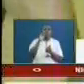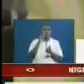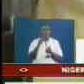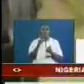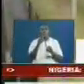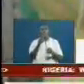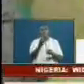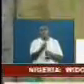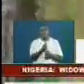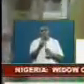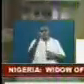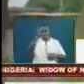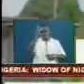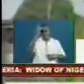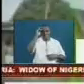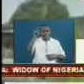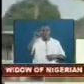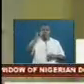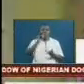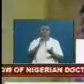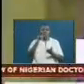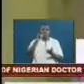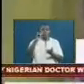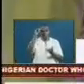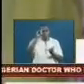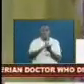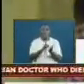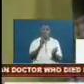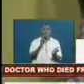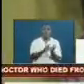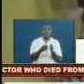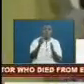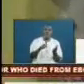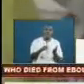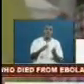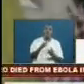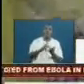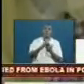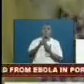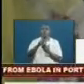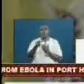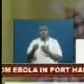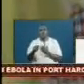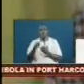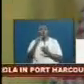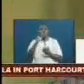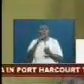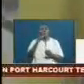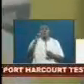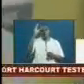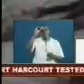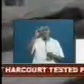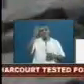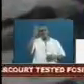the disease which claimed the life of her husband, Ike Inuemo, on 22 August. Inuemo fell ill and died